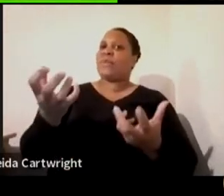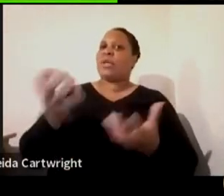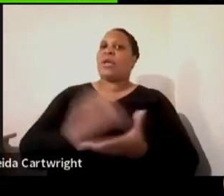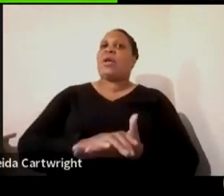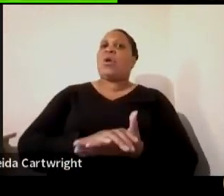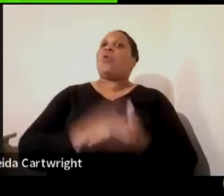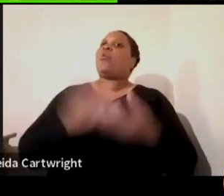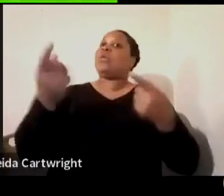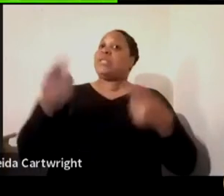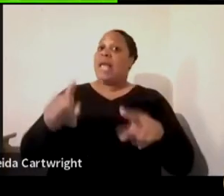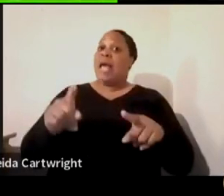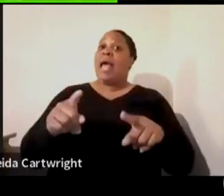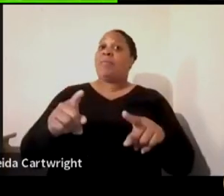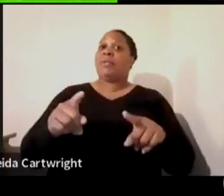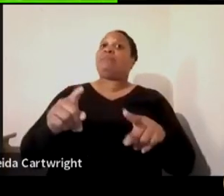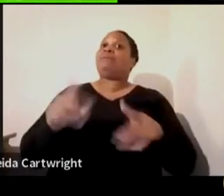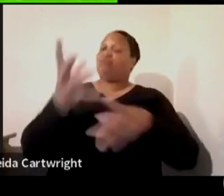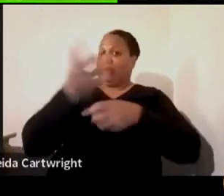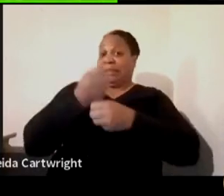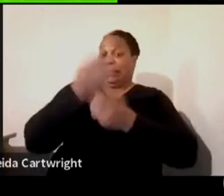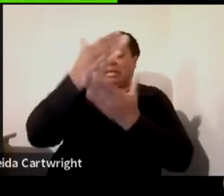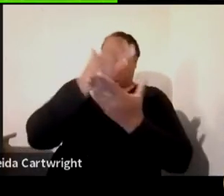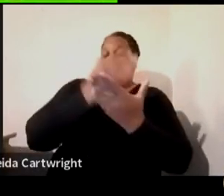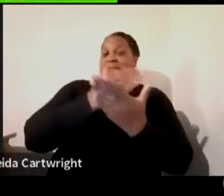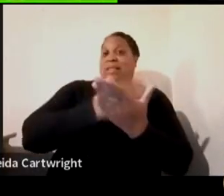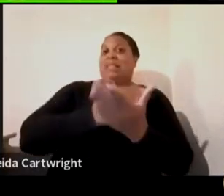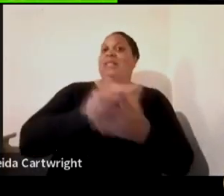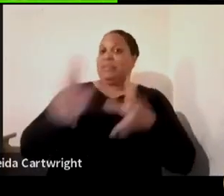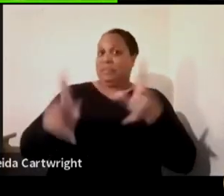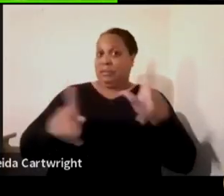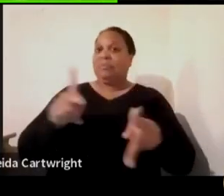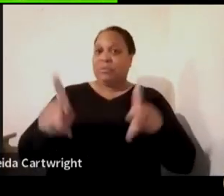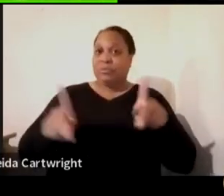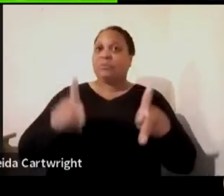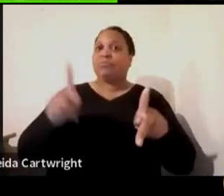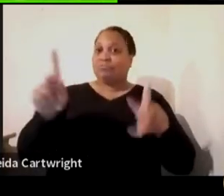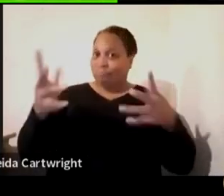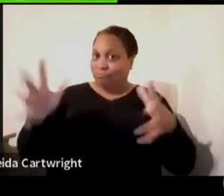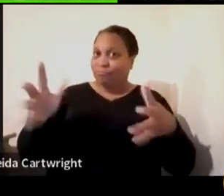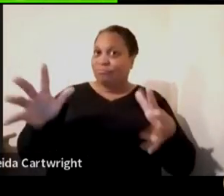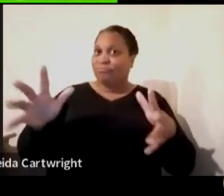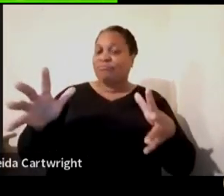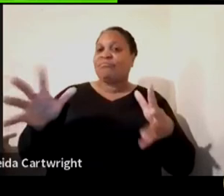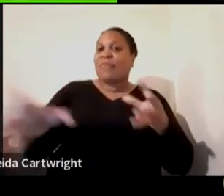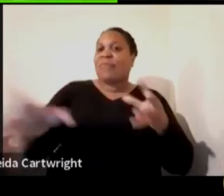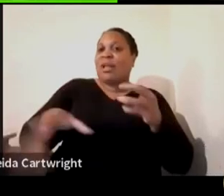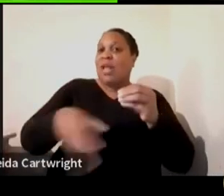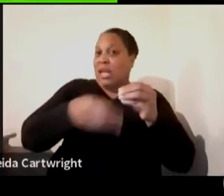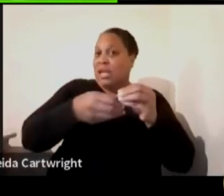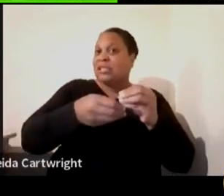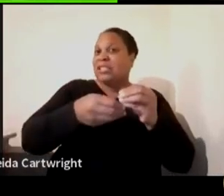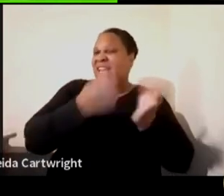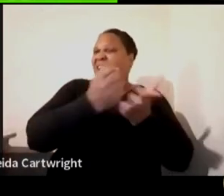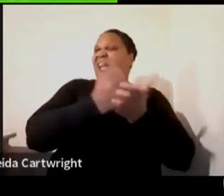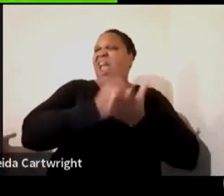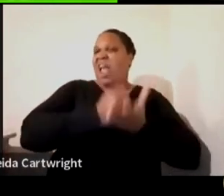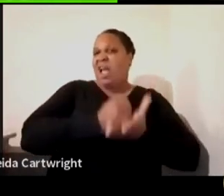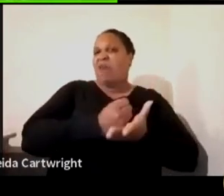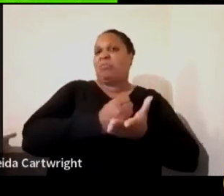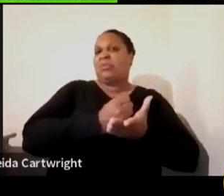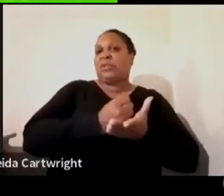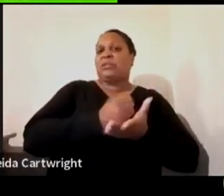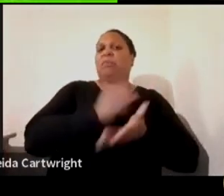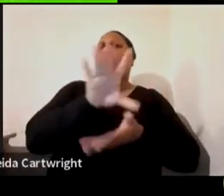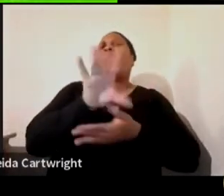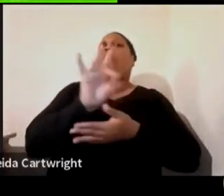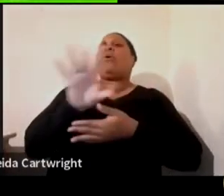these institutions, we have received a list of these individuals, in addition, which will help us to identify them. And we